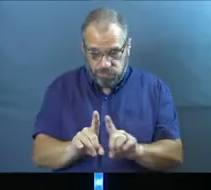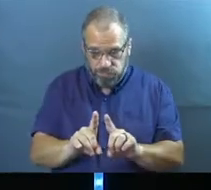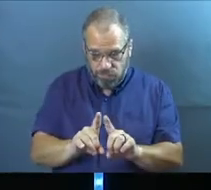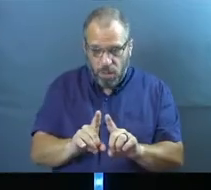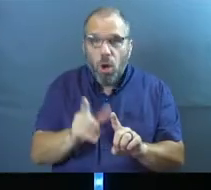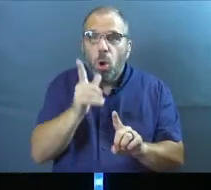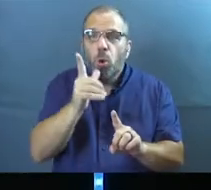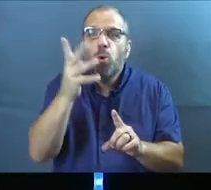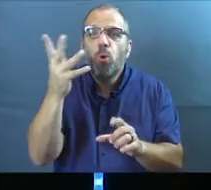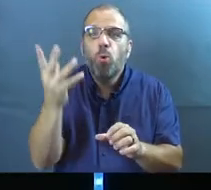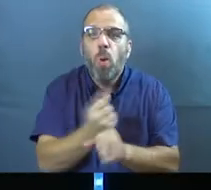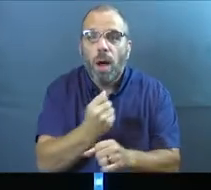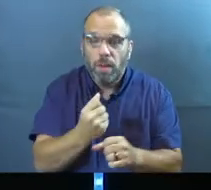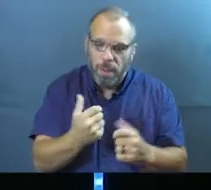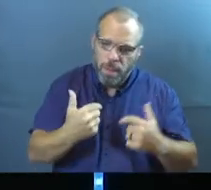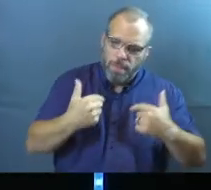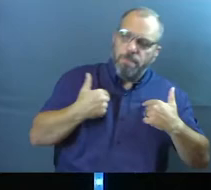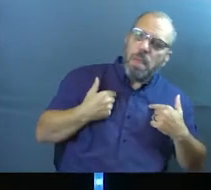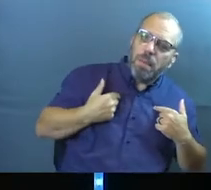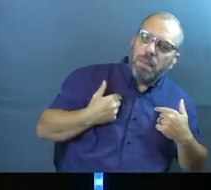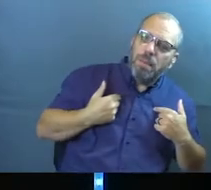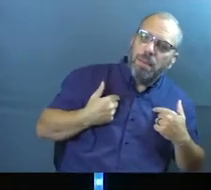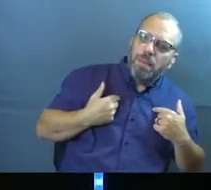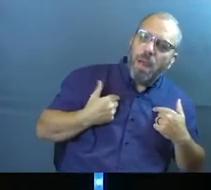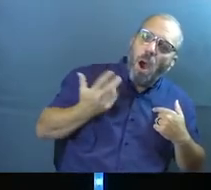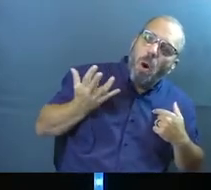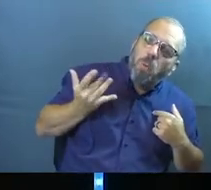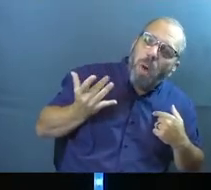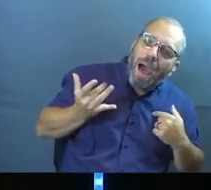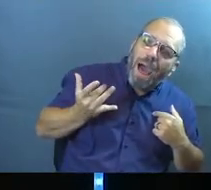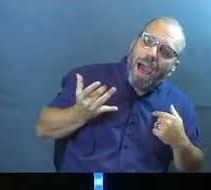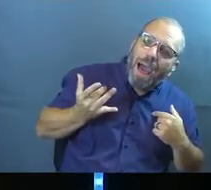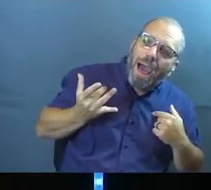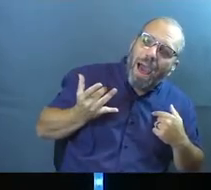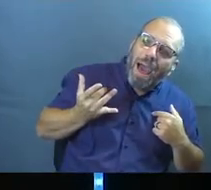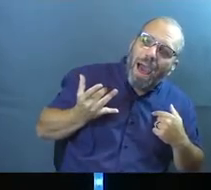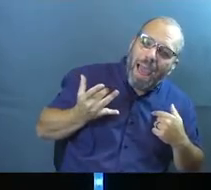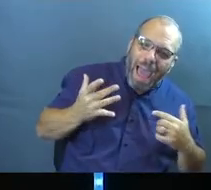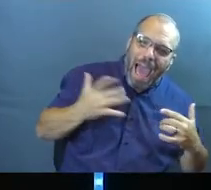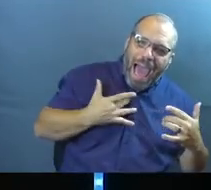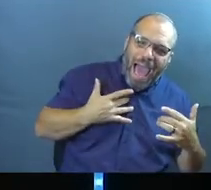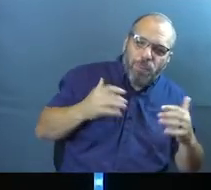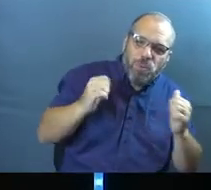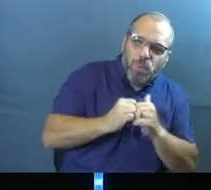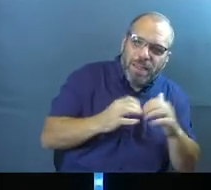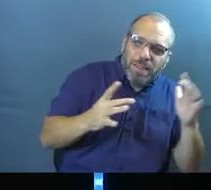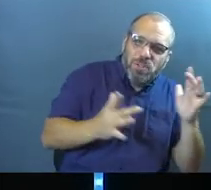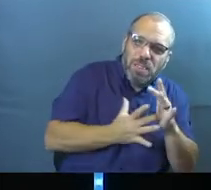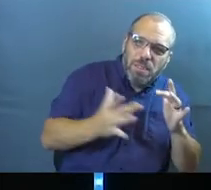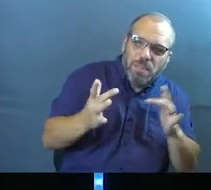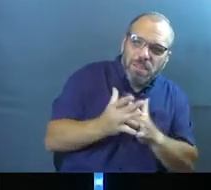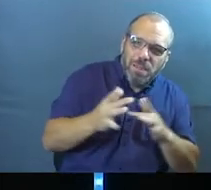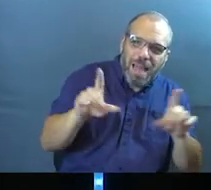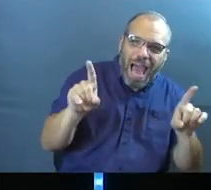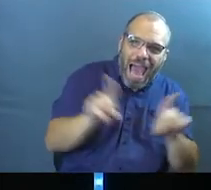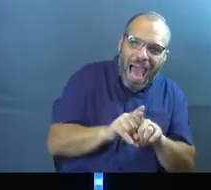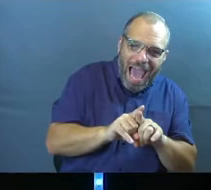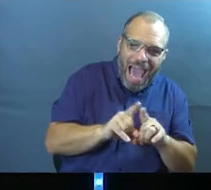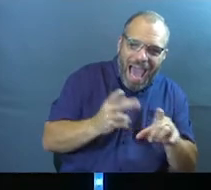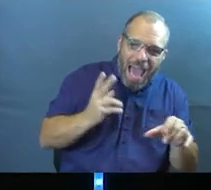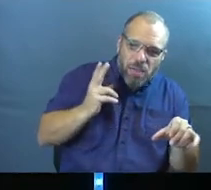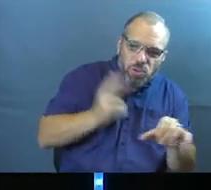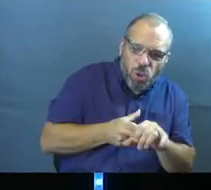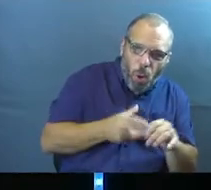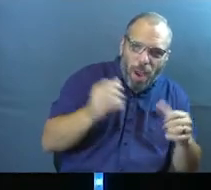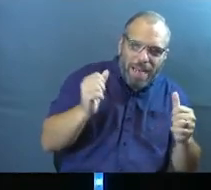who won? I did. Because I got onto the thrill ride with Jesus. I got to